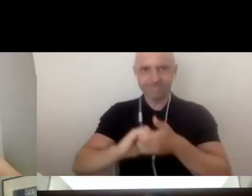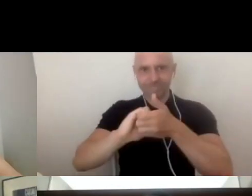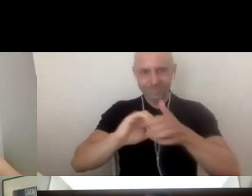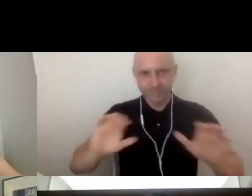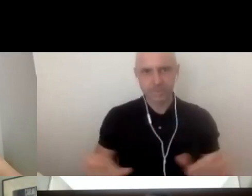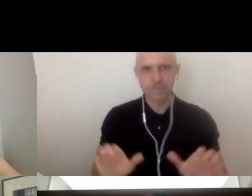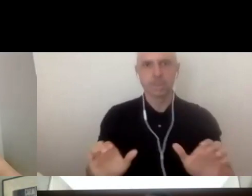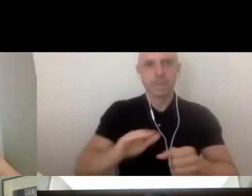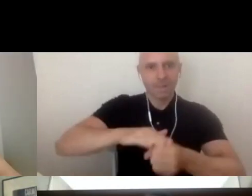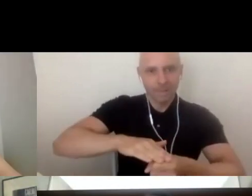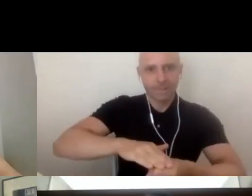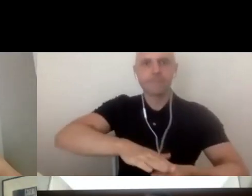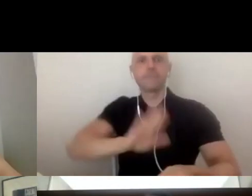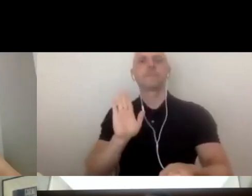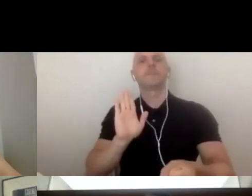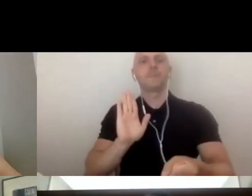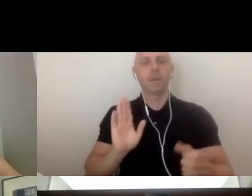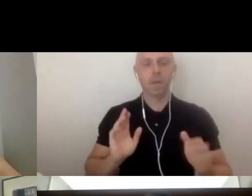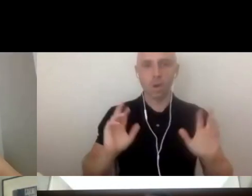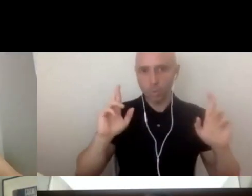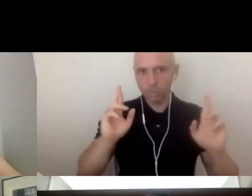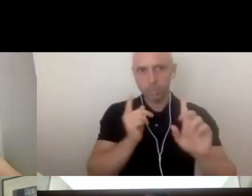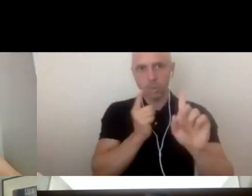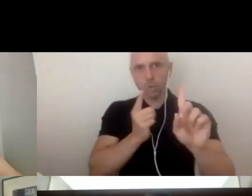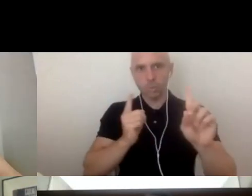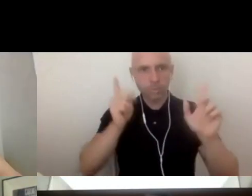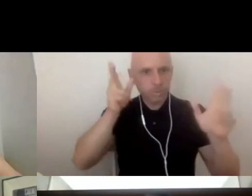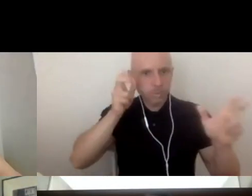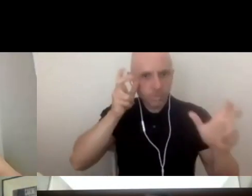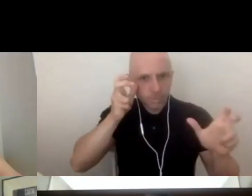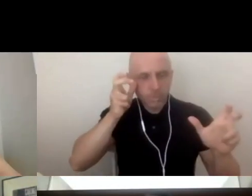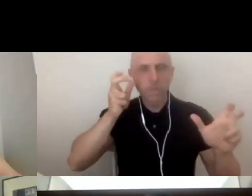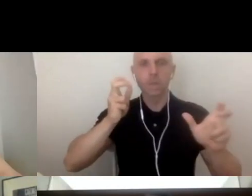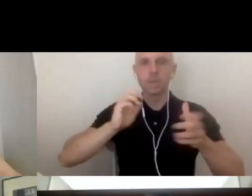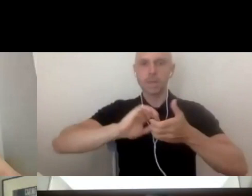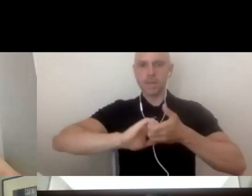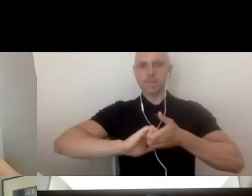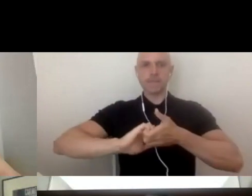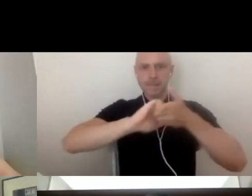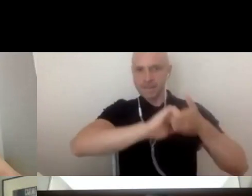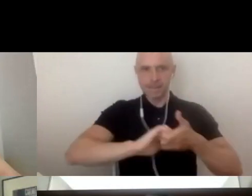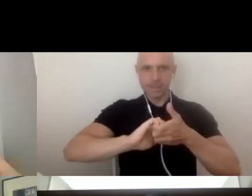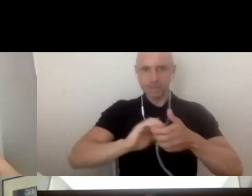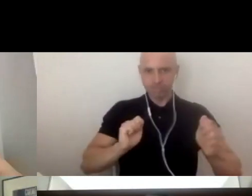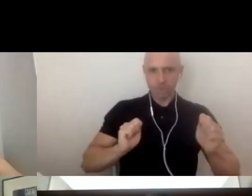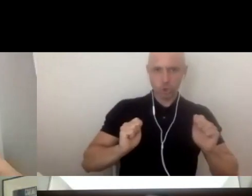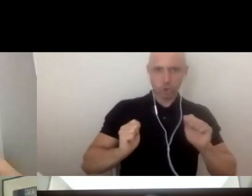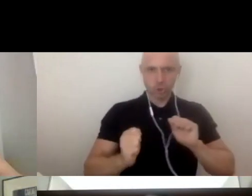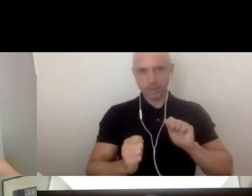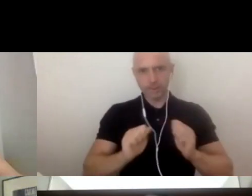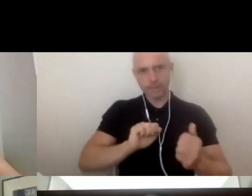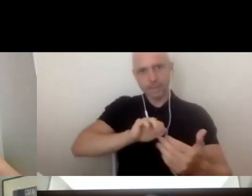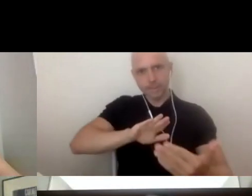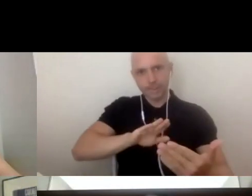work together to continue to listen, adjust, and build a stronger sector as an outcome of this